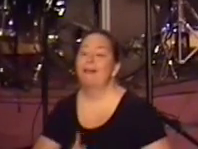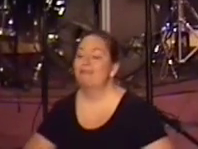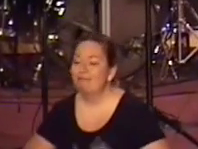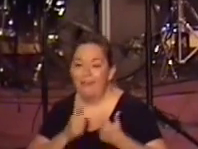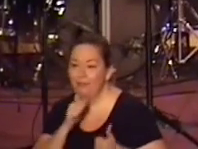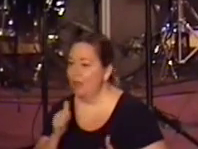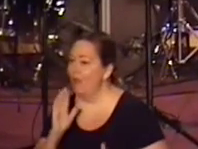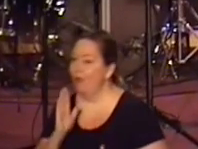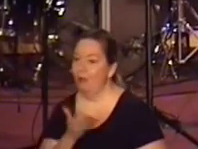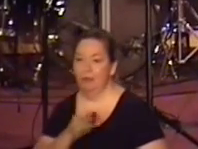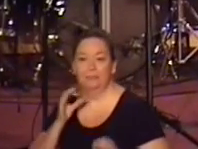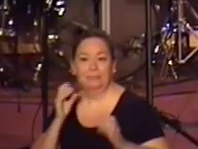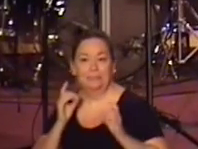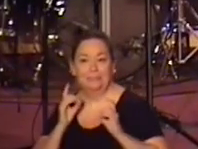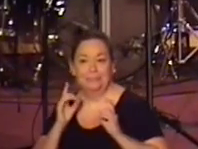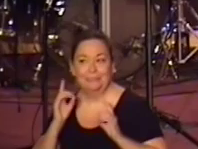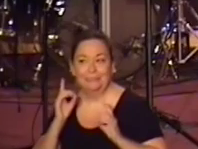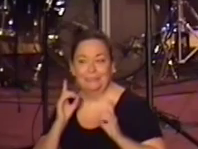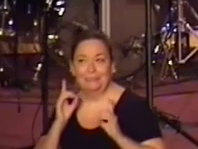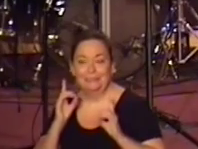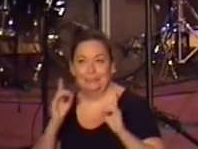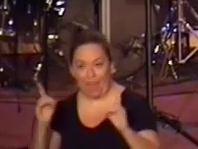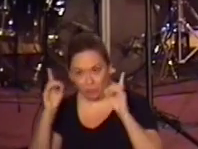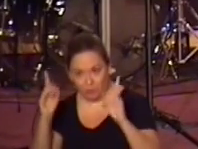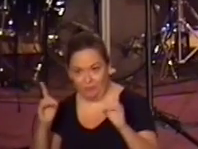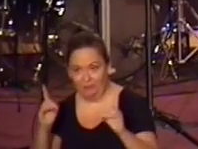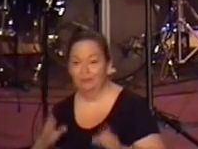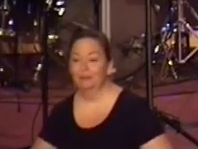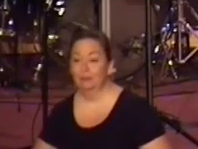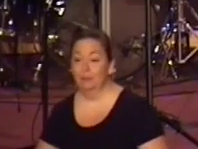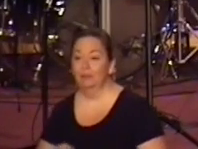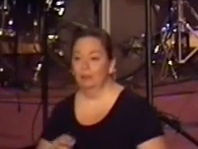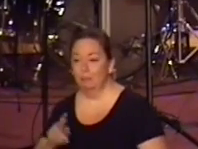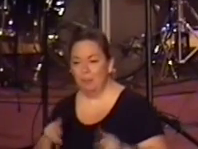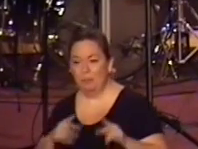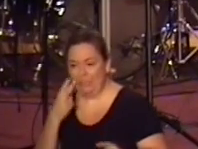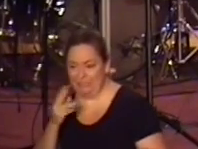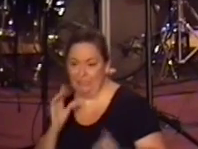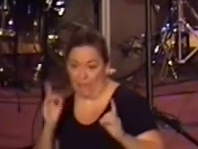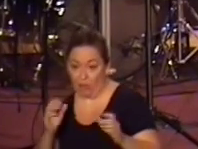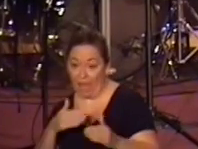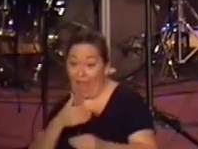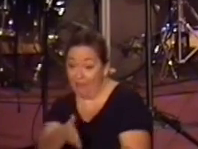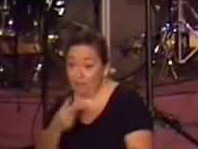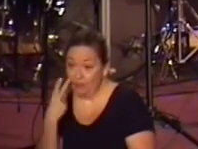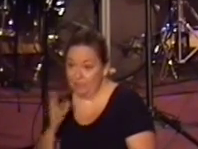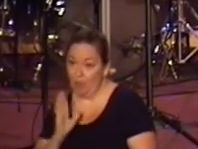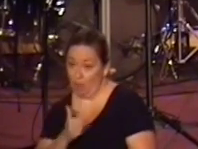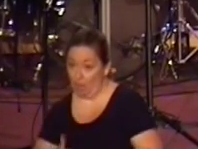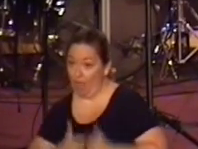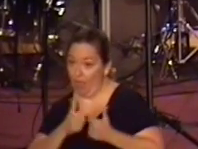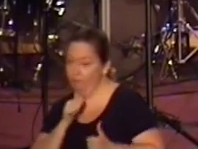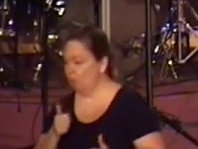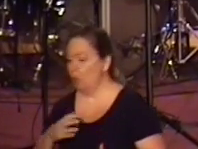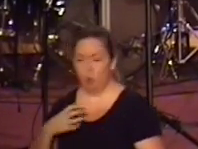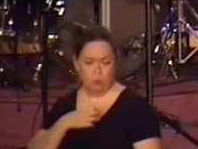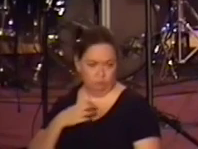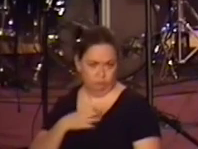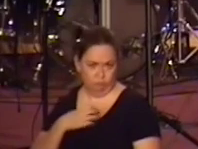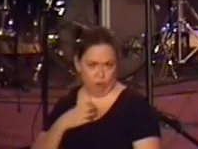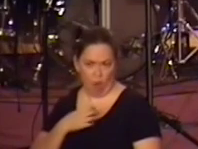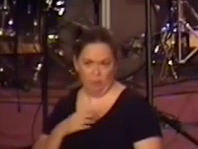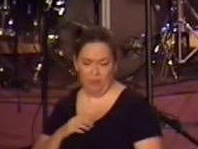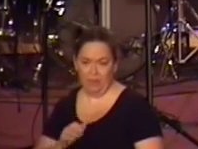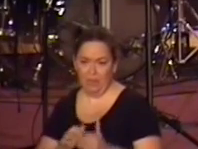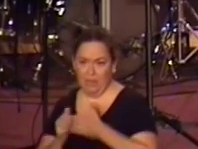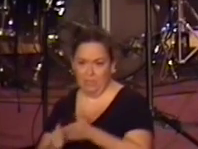our doctrine. That comes after they see your life. And he says to the church, don't be grumblers. Grumbling